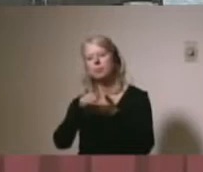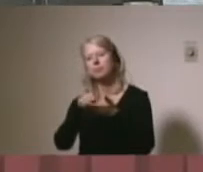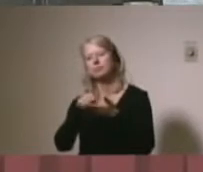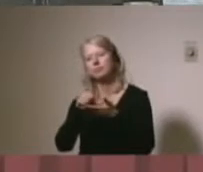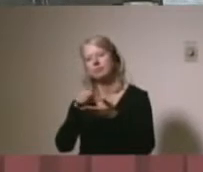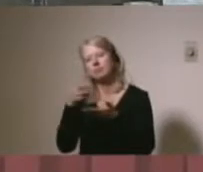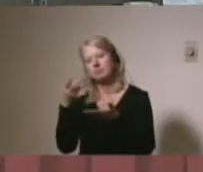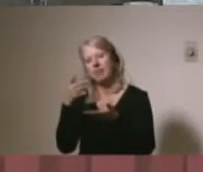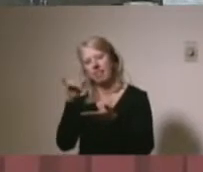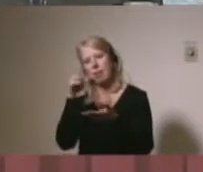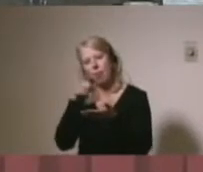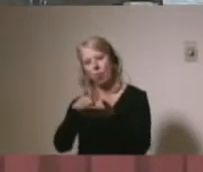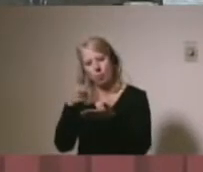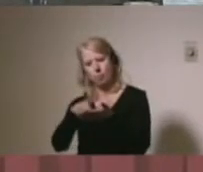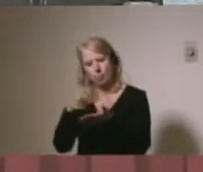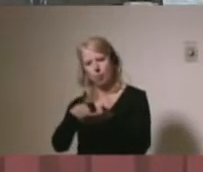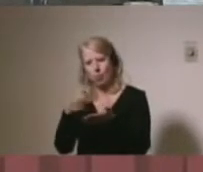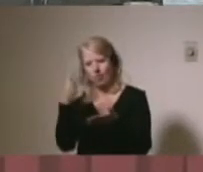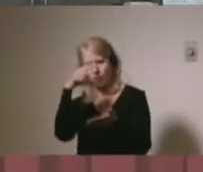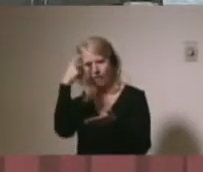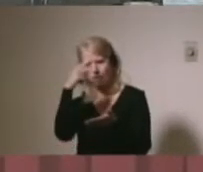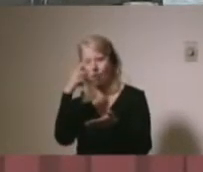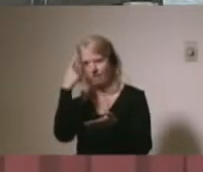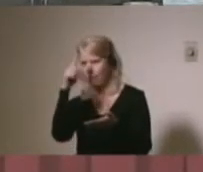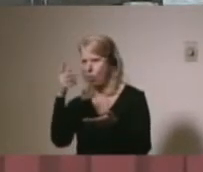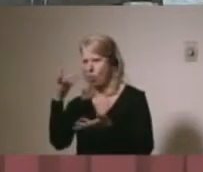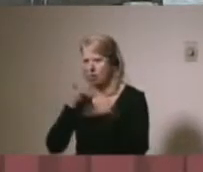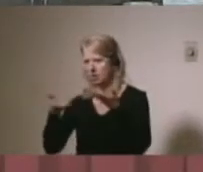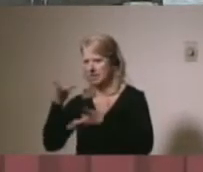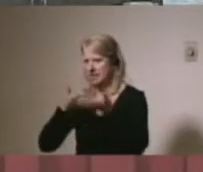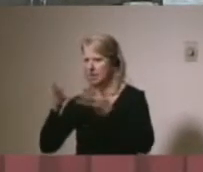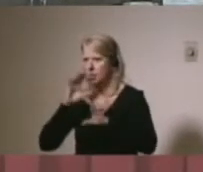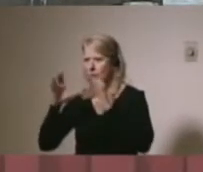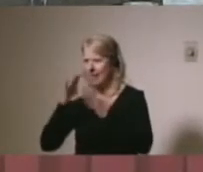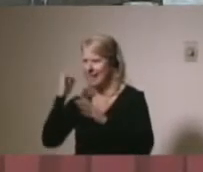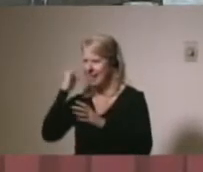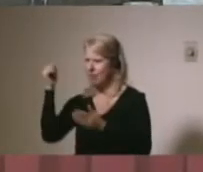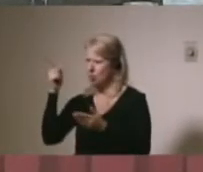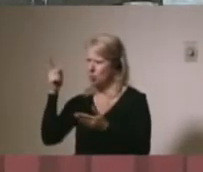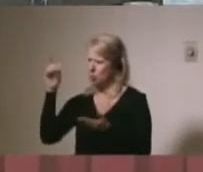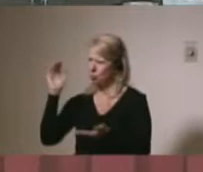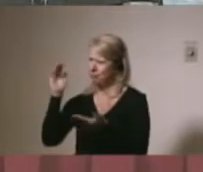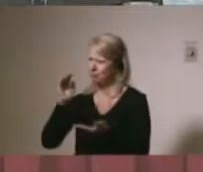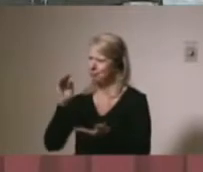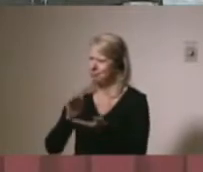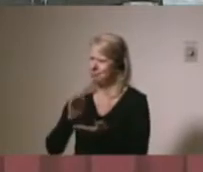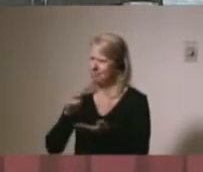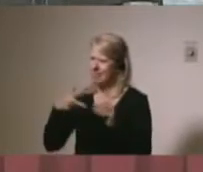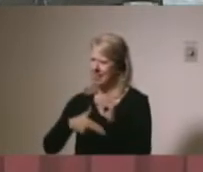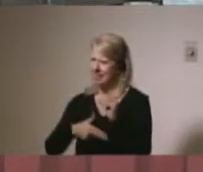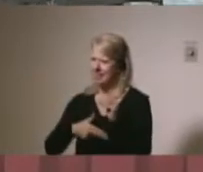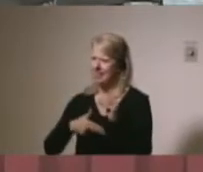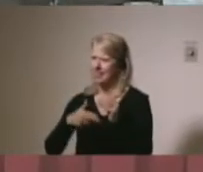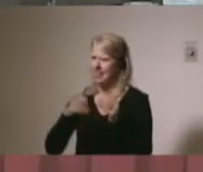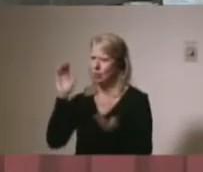What the Post is all about. It's about communicating. And if you start reducing it, then what happens